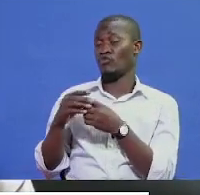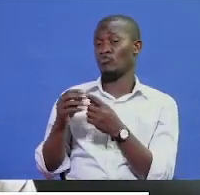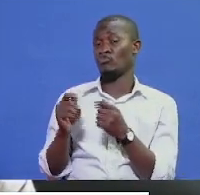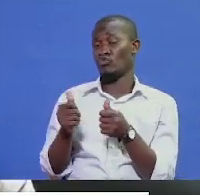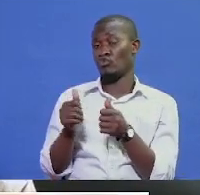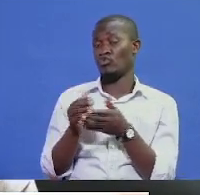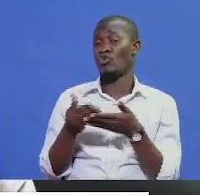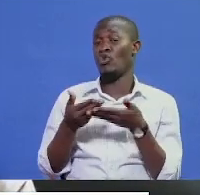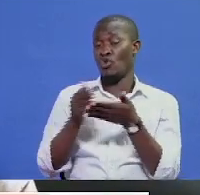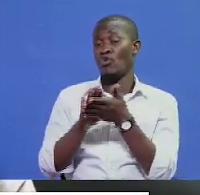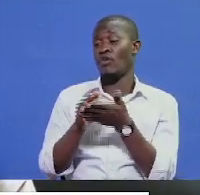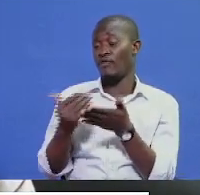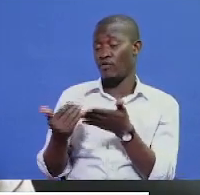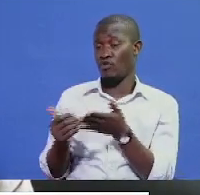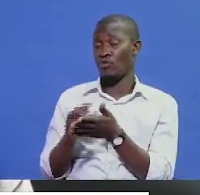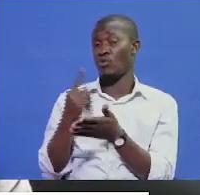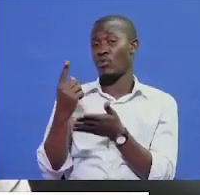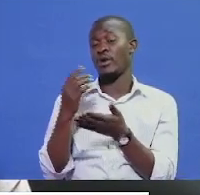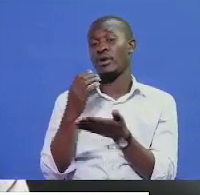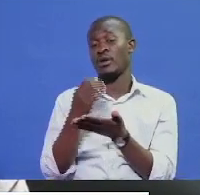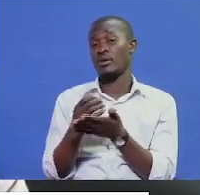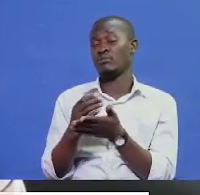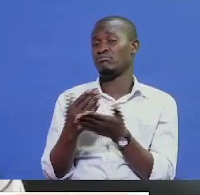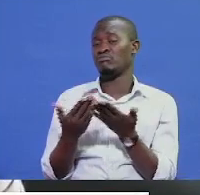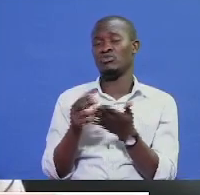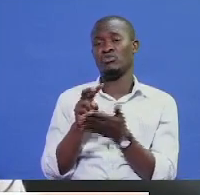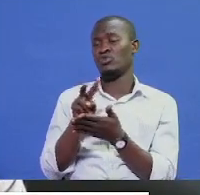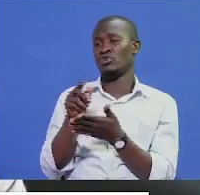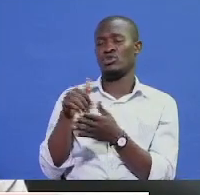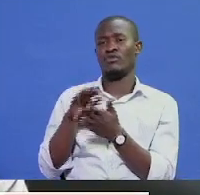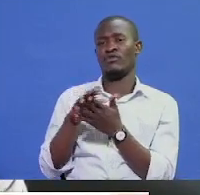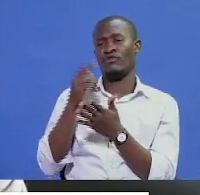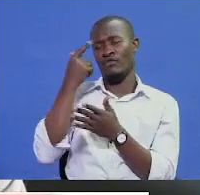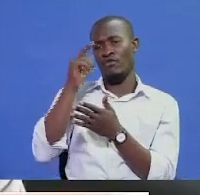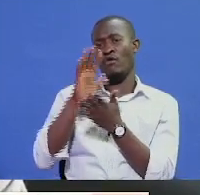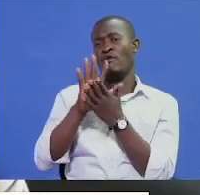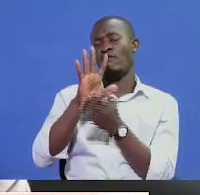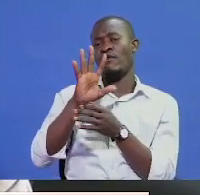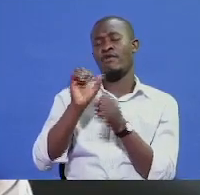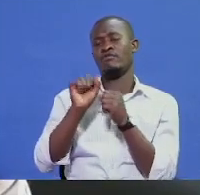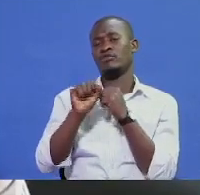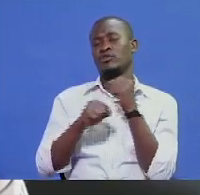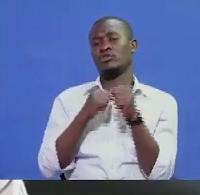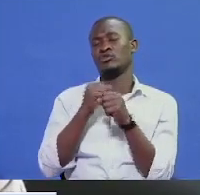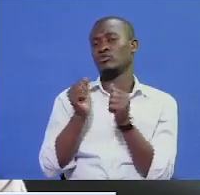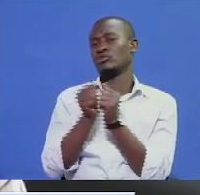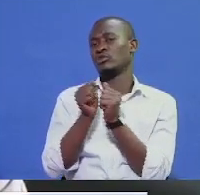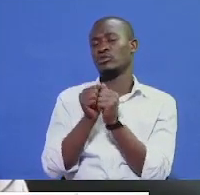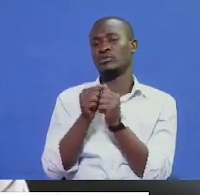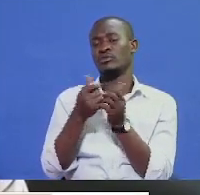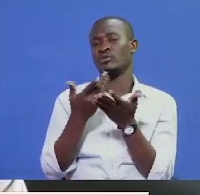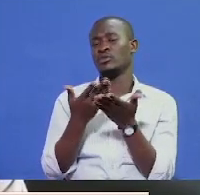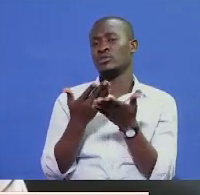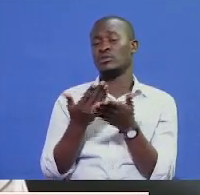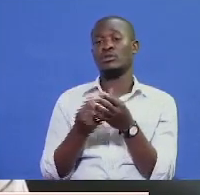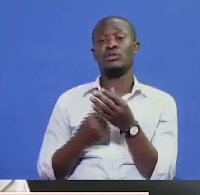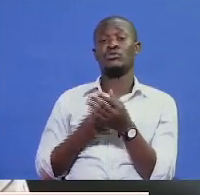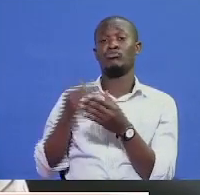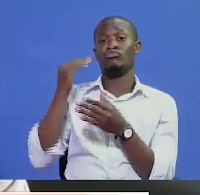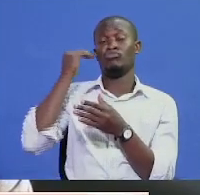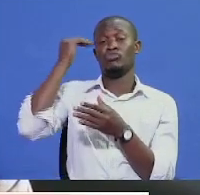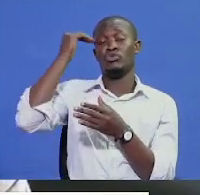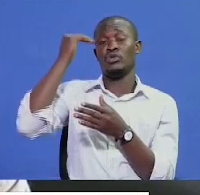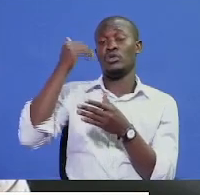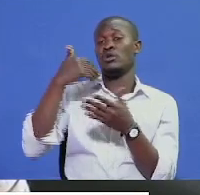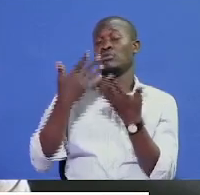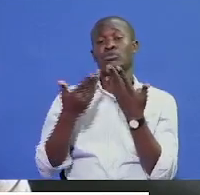a girl child one cup, you don't have to see her for the next 5 years or 10 years. By that time she's grown up